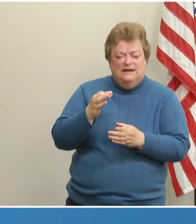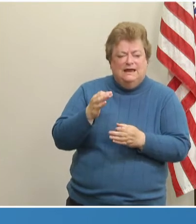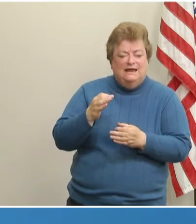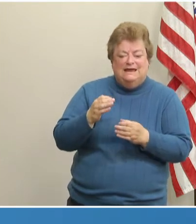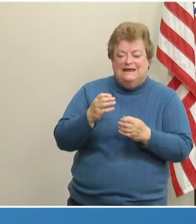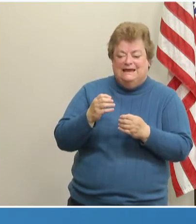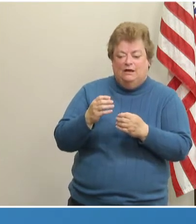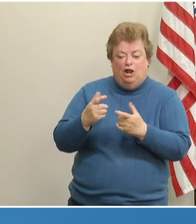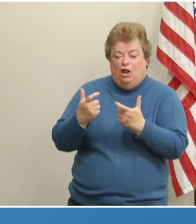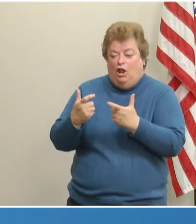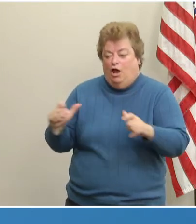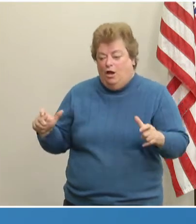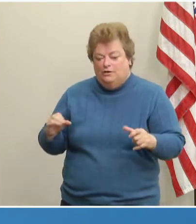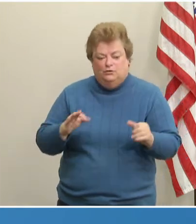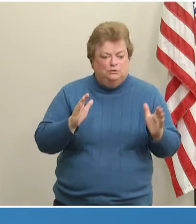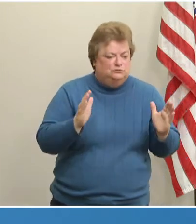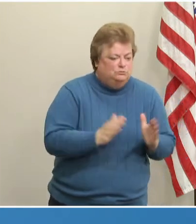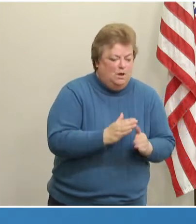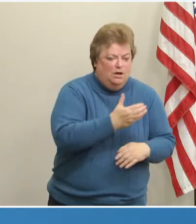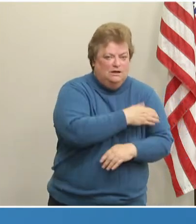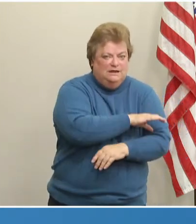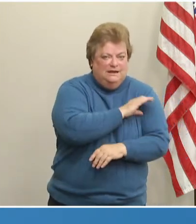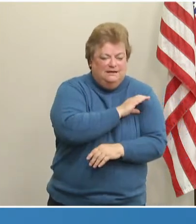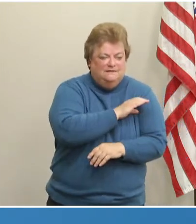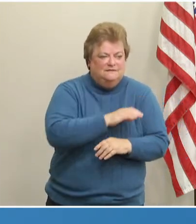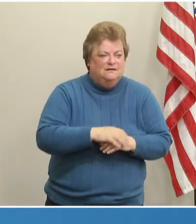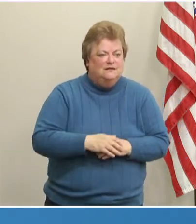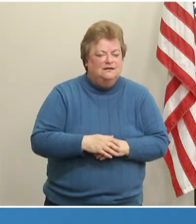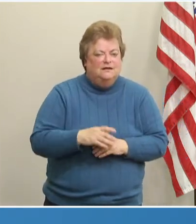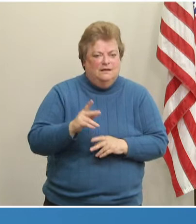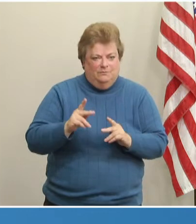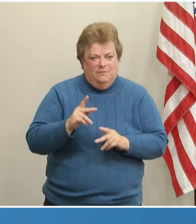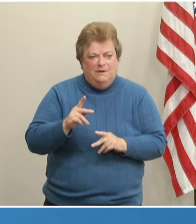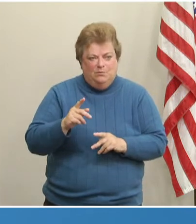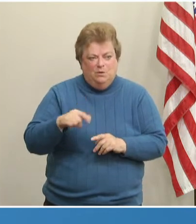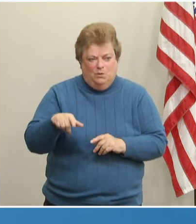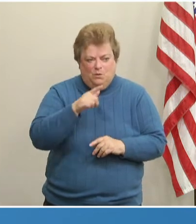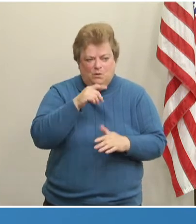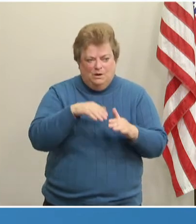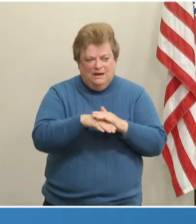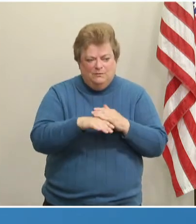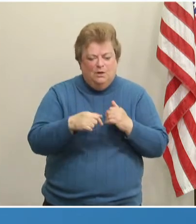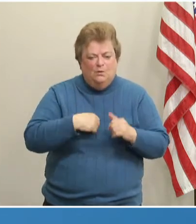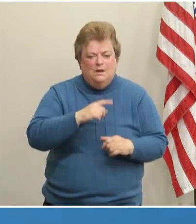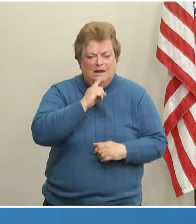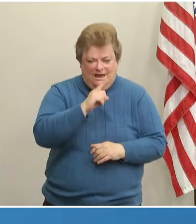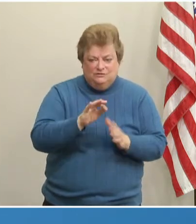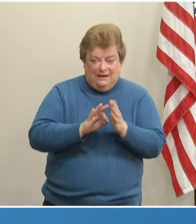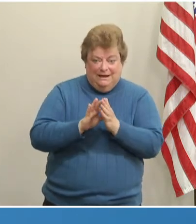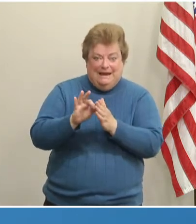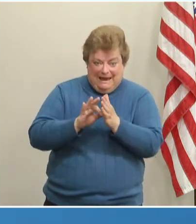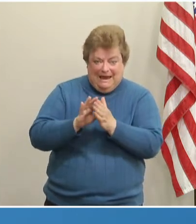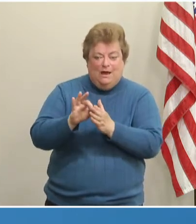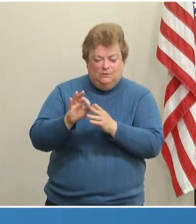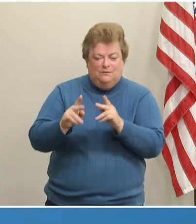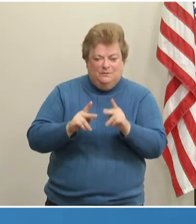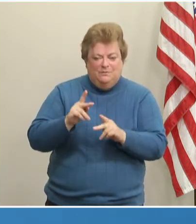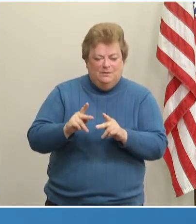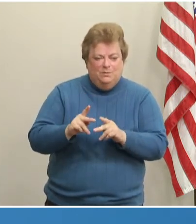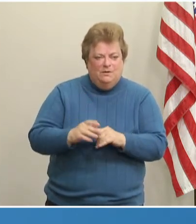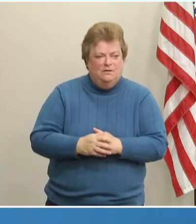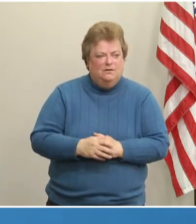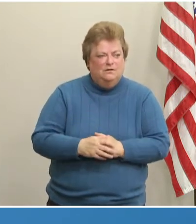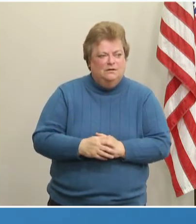at the larger clinics, and some people that come towards the end of the clinic can certainly tell you that because we actually count people for a period of